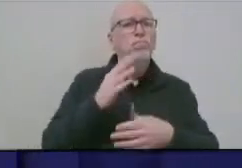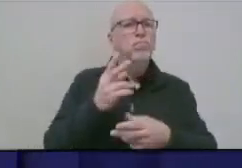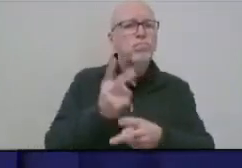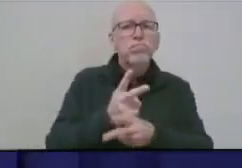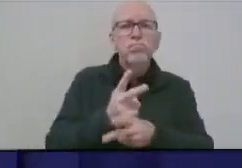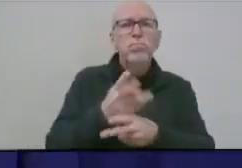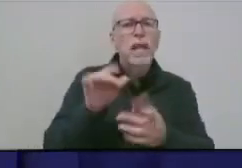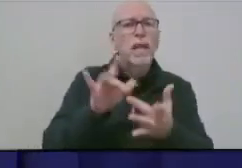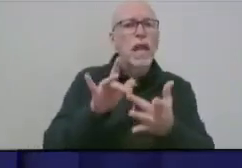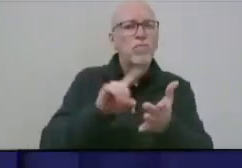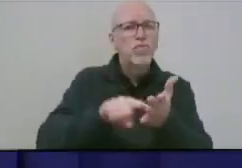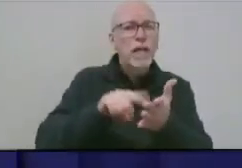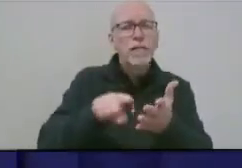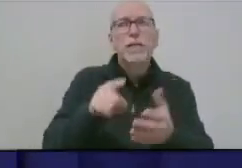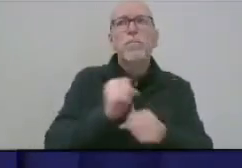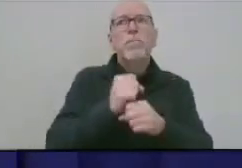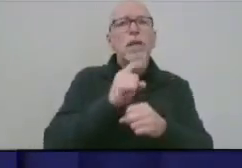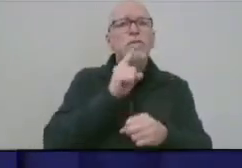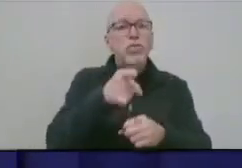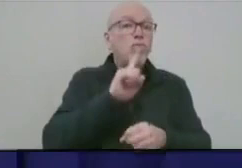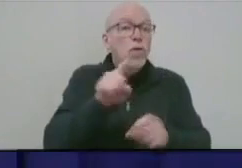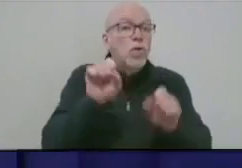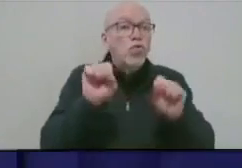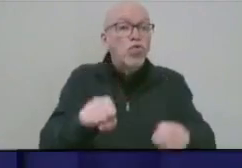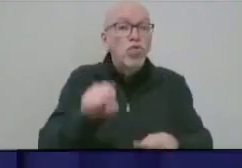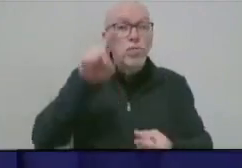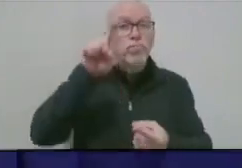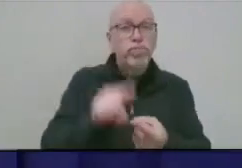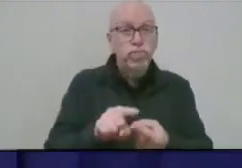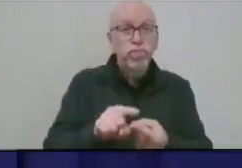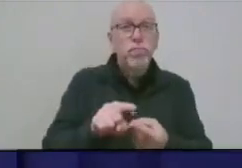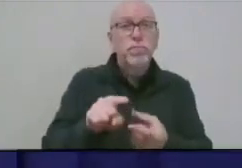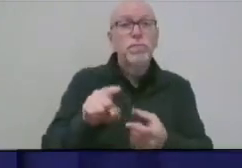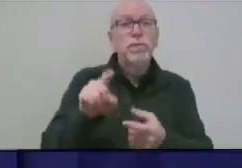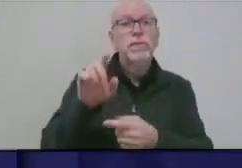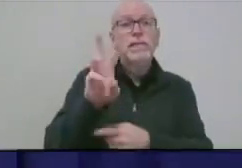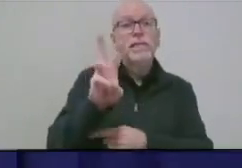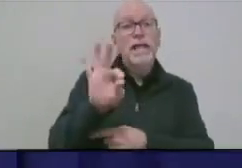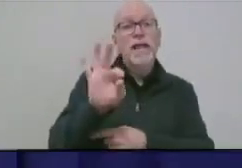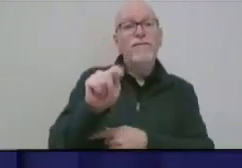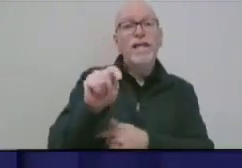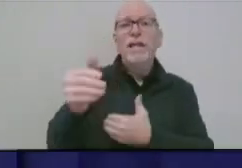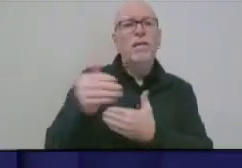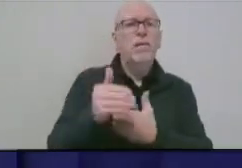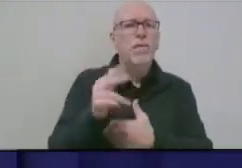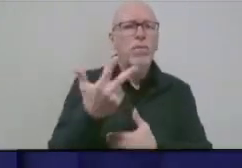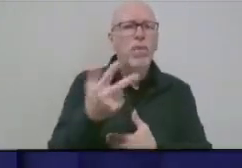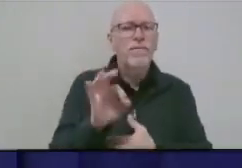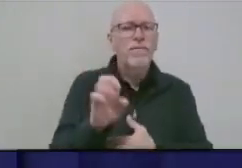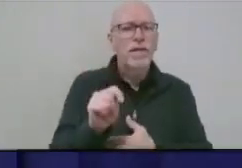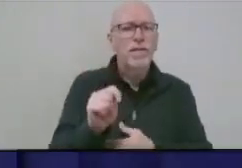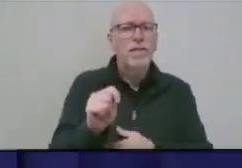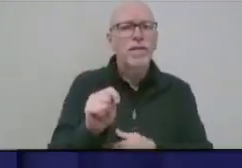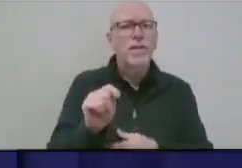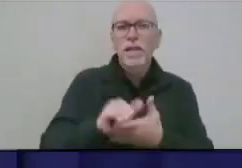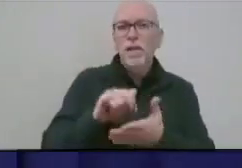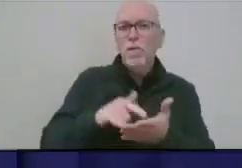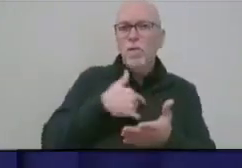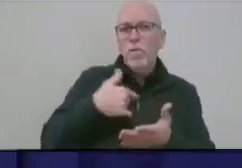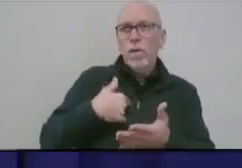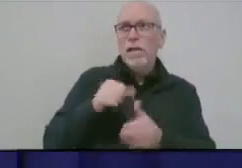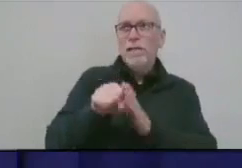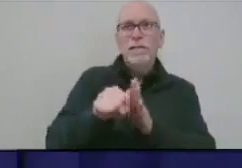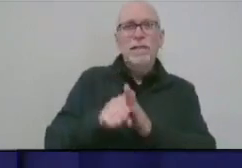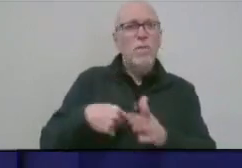contact tracing, that you really could decrease that distance from 6 foot to 3 foot, which is where we had right. gone as a state,